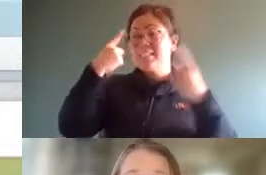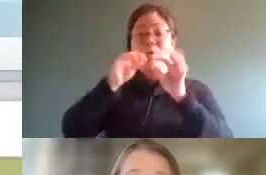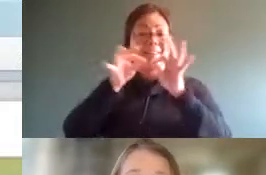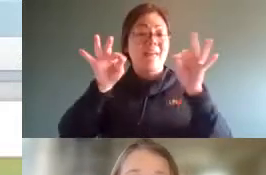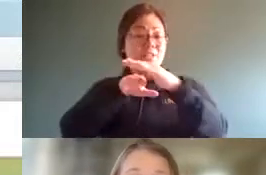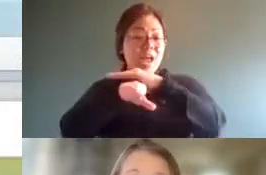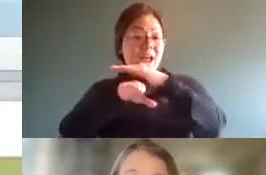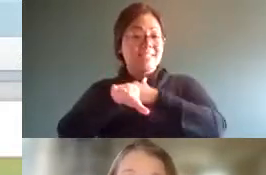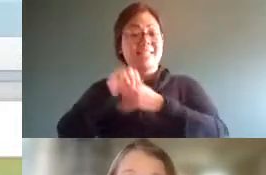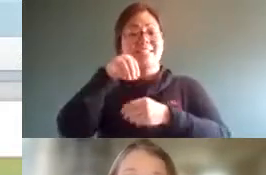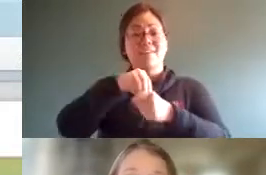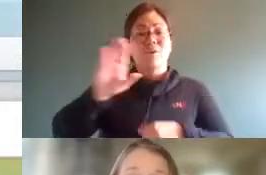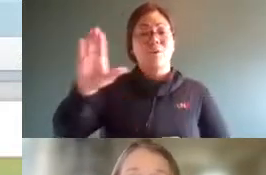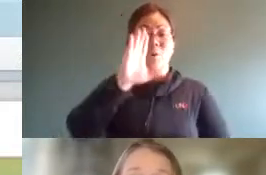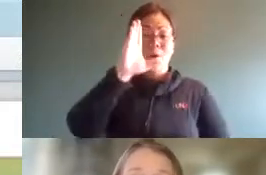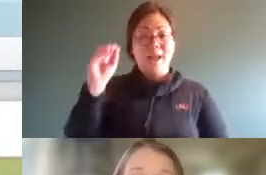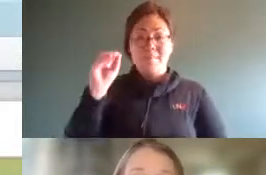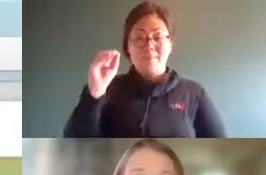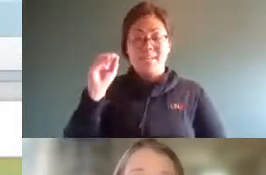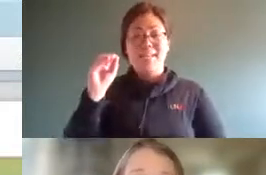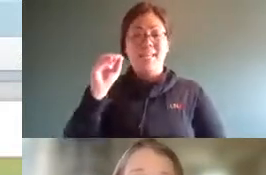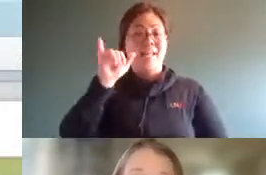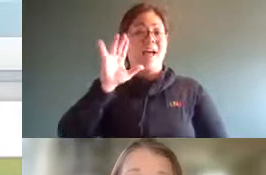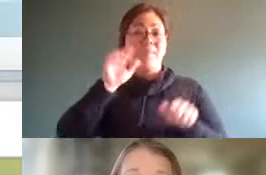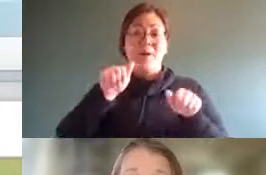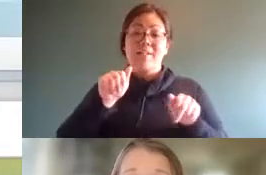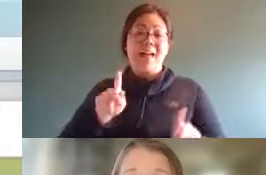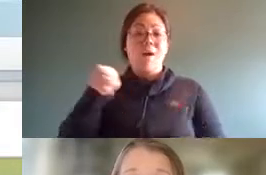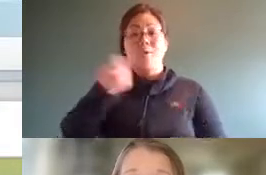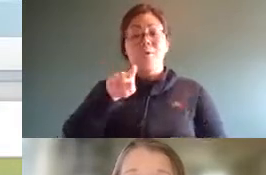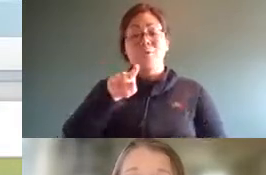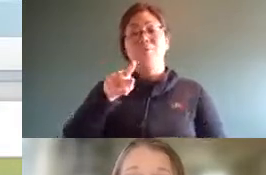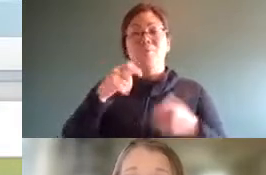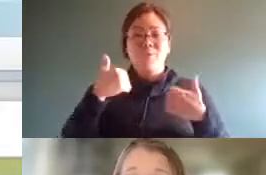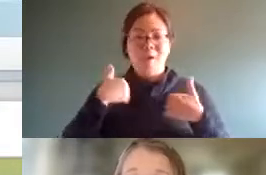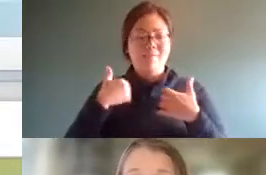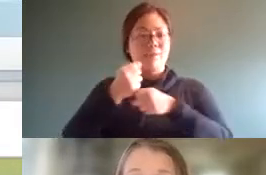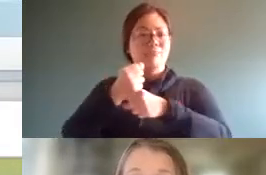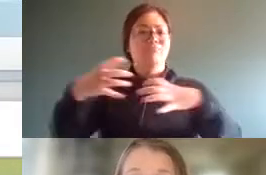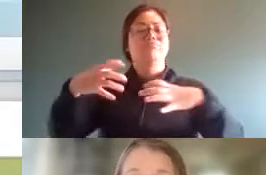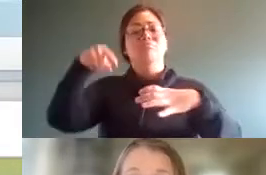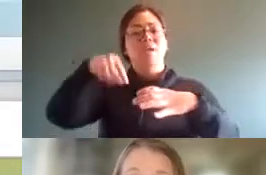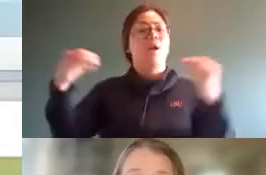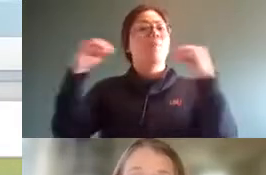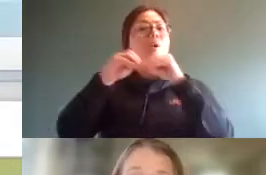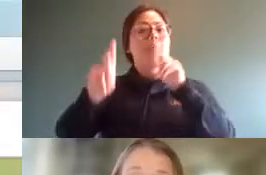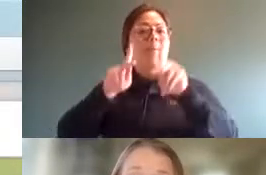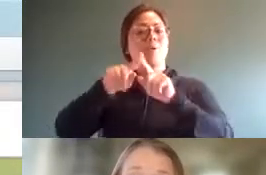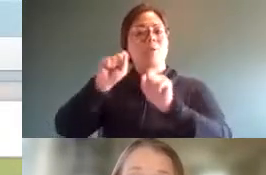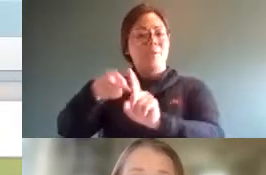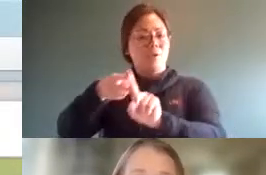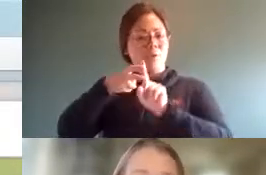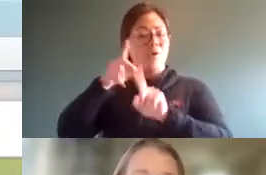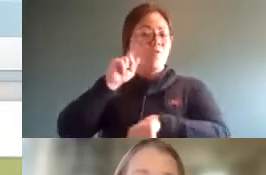access in your company, that can allow you to tap into a significant portion of the population for your workforce